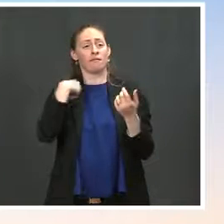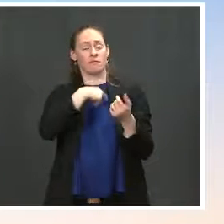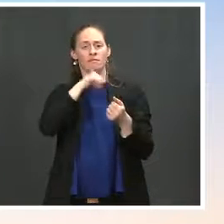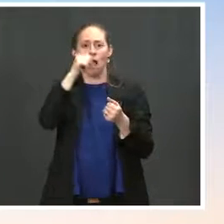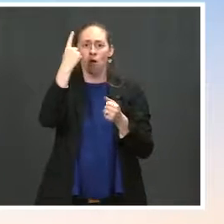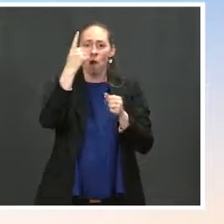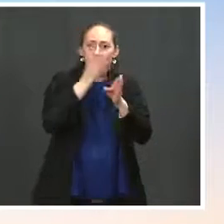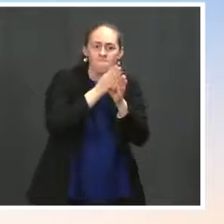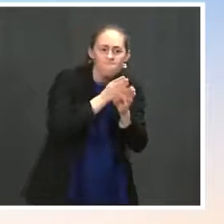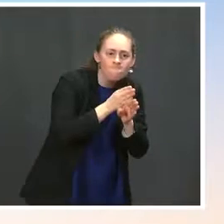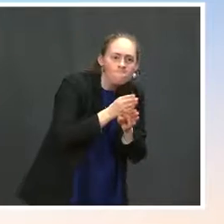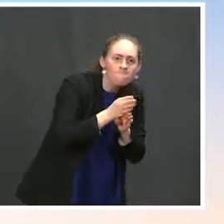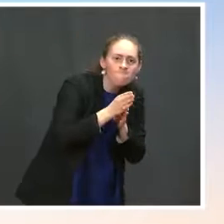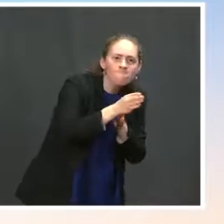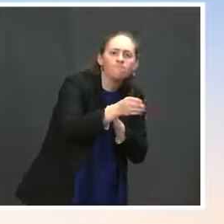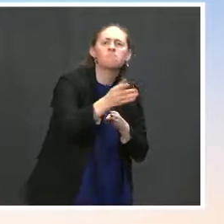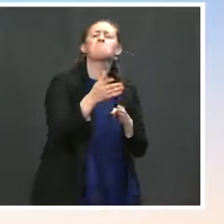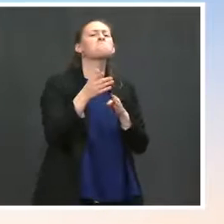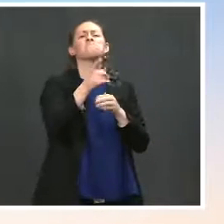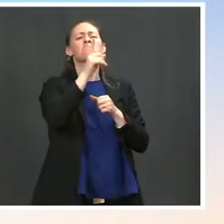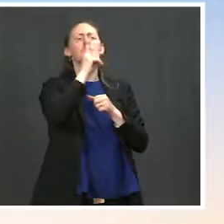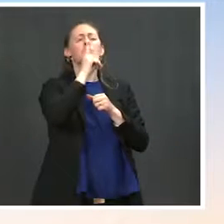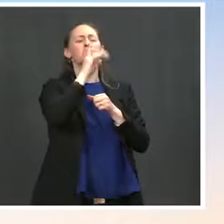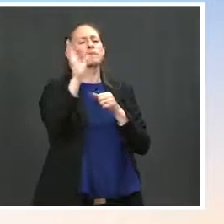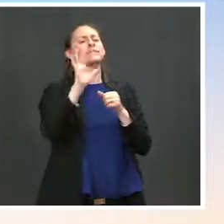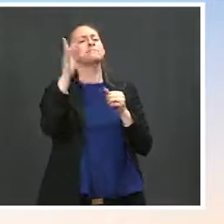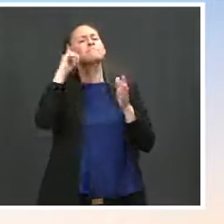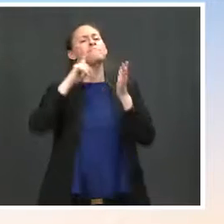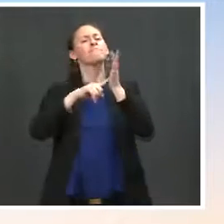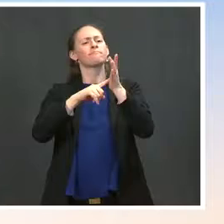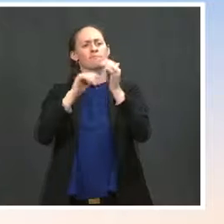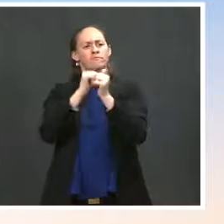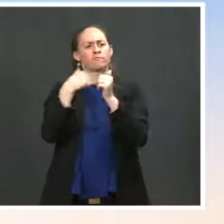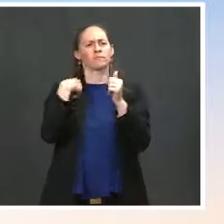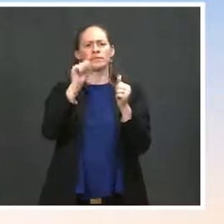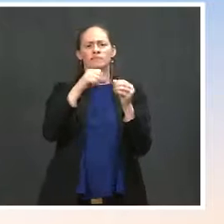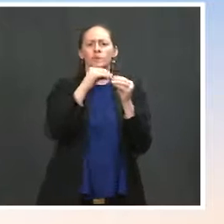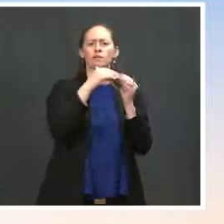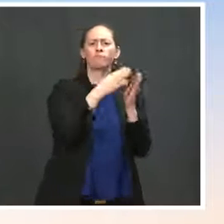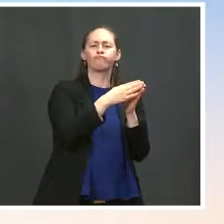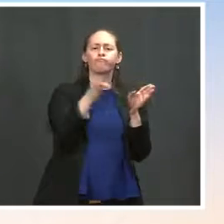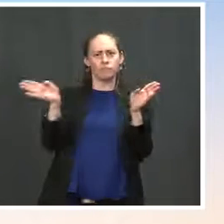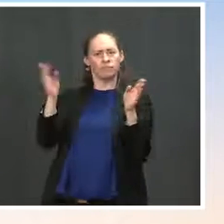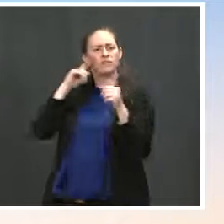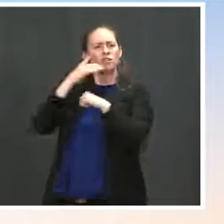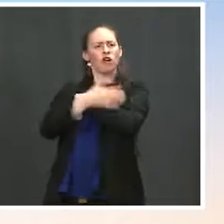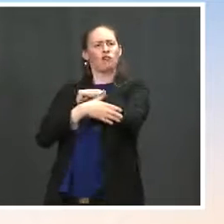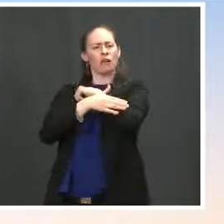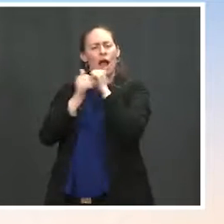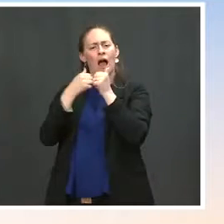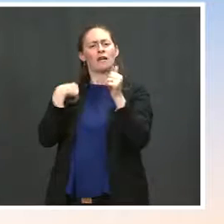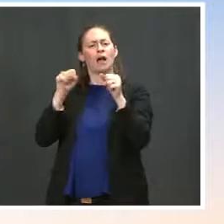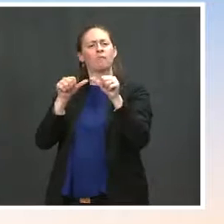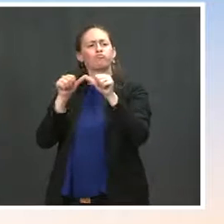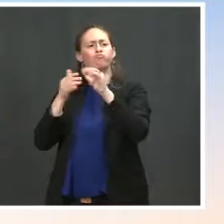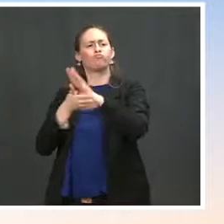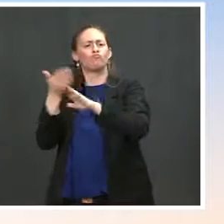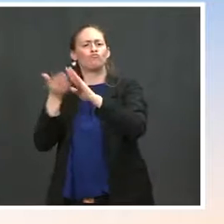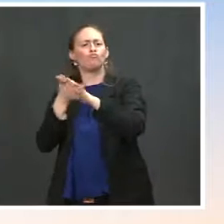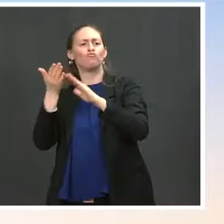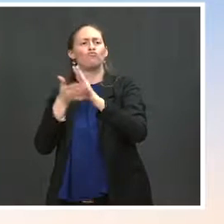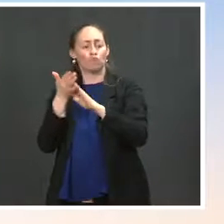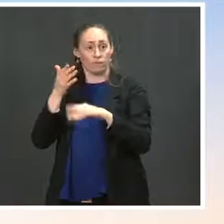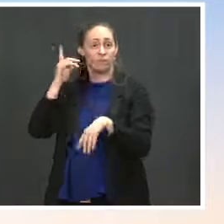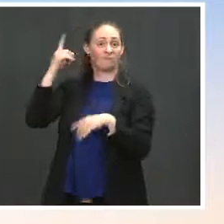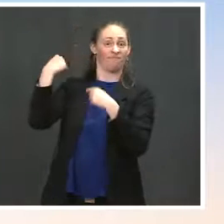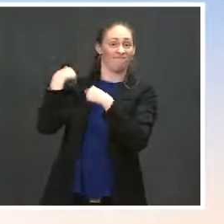values down. It's also looking at how we grow as a country and be sustainable. The plan that the president has put in place